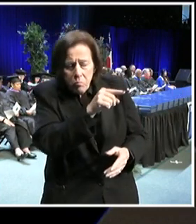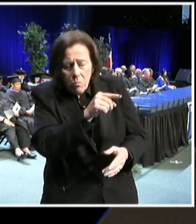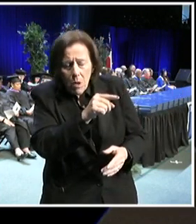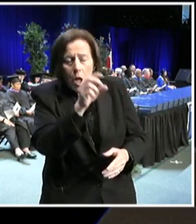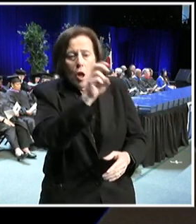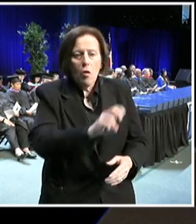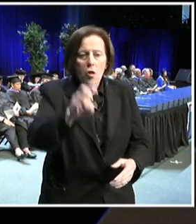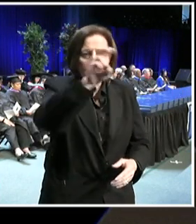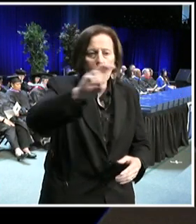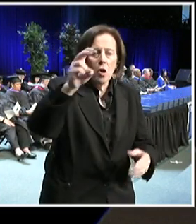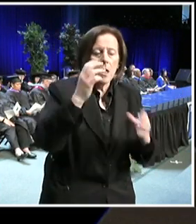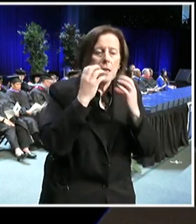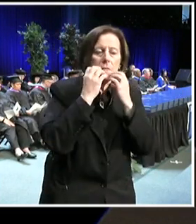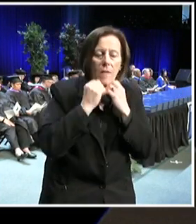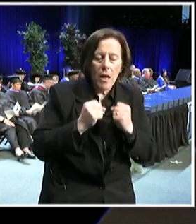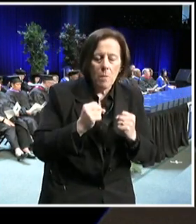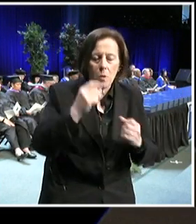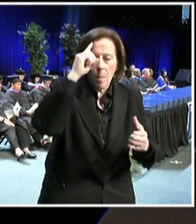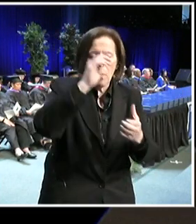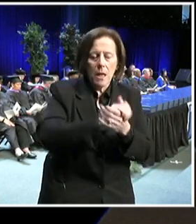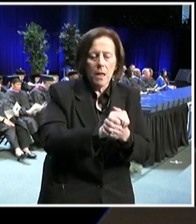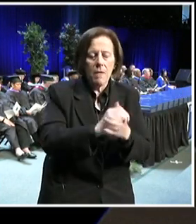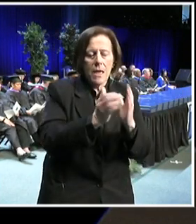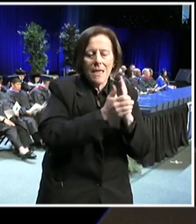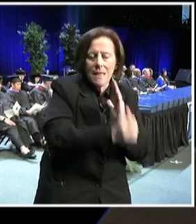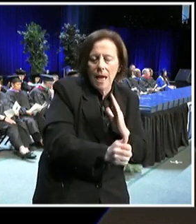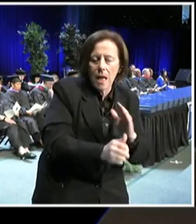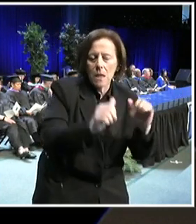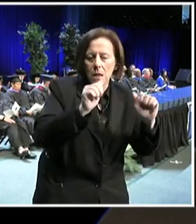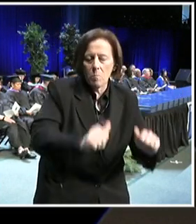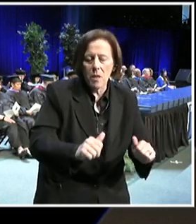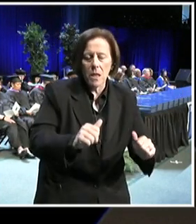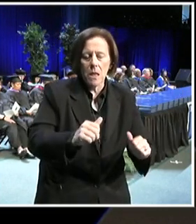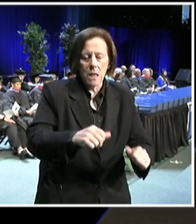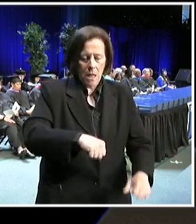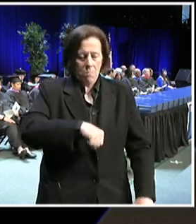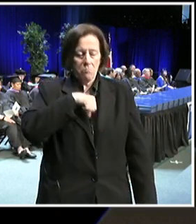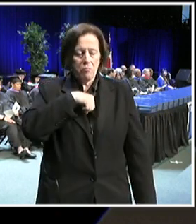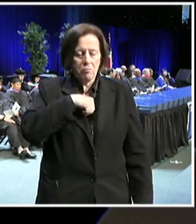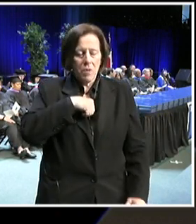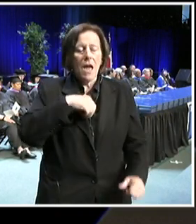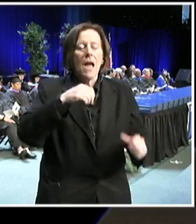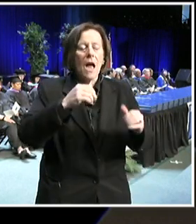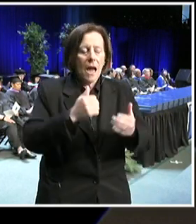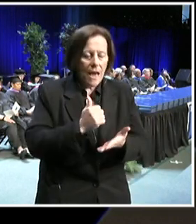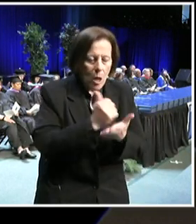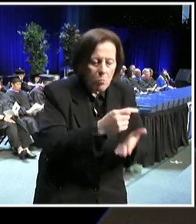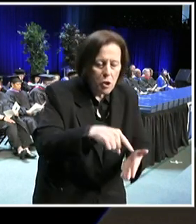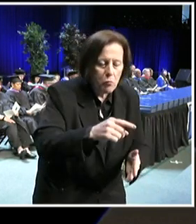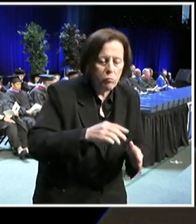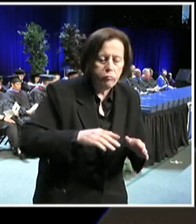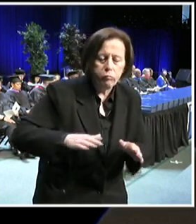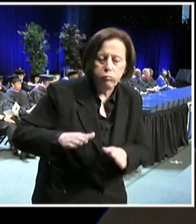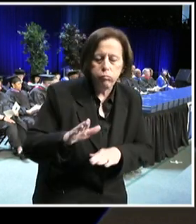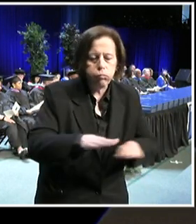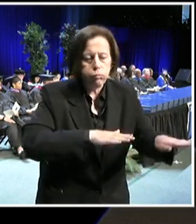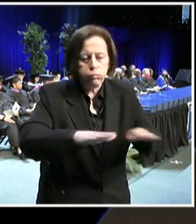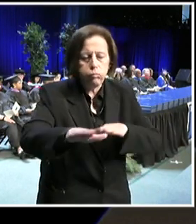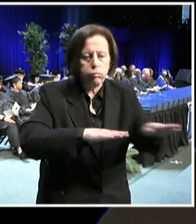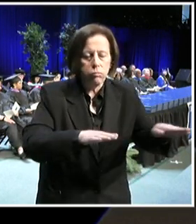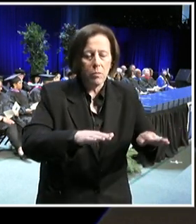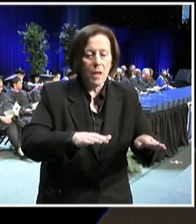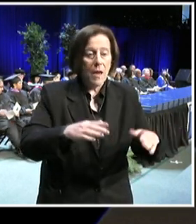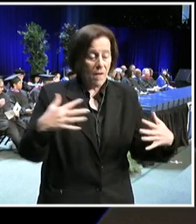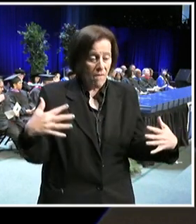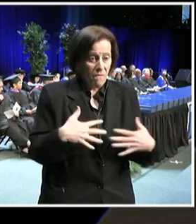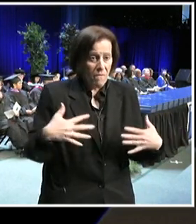valuable, and believing in your talents, your abilities, and self-worth can empower you to walk down an even brighter path. Transforming fear into freedom,